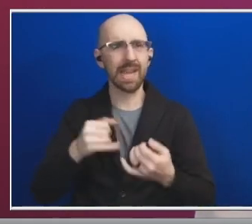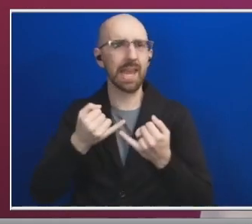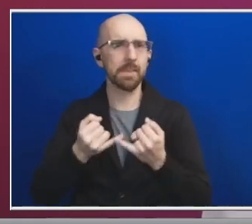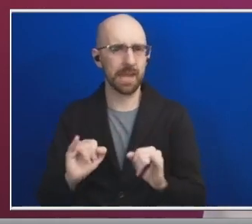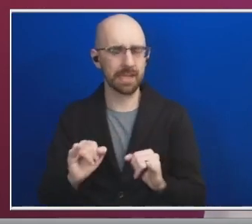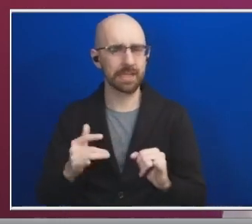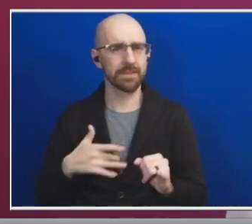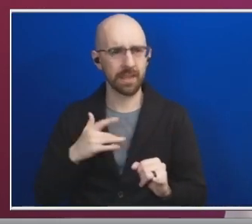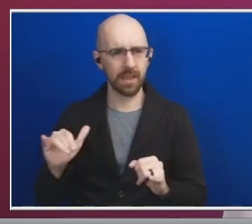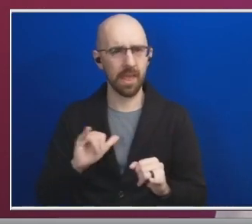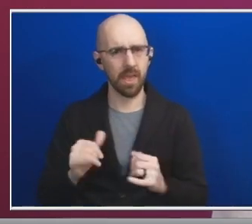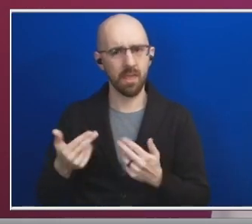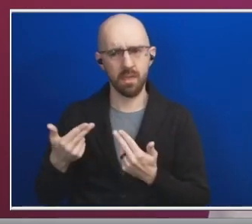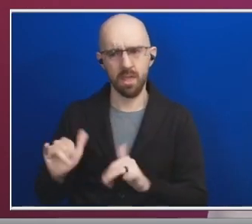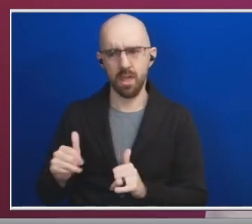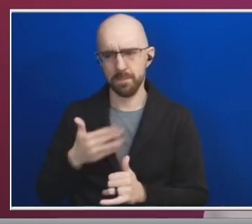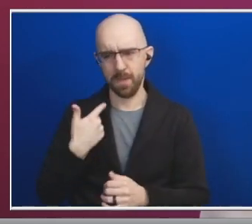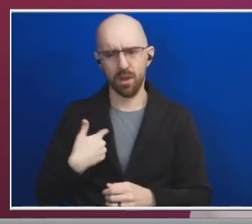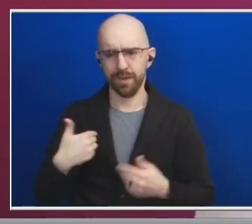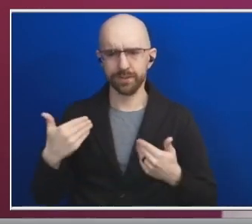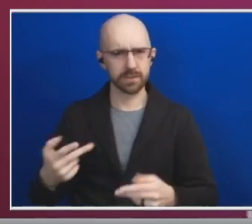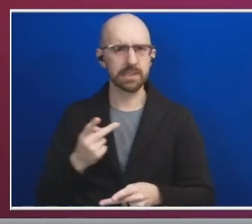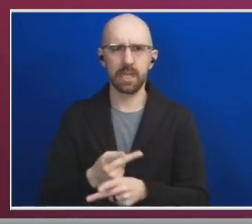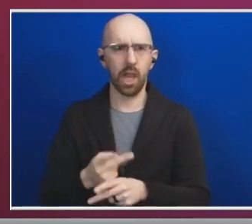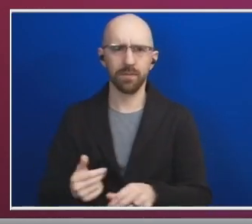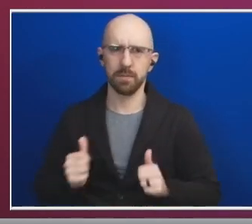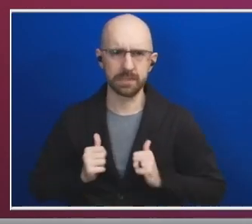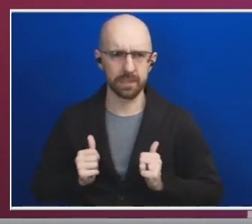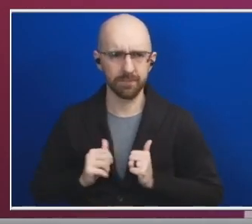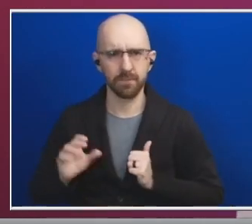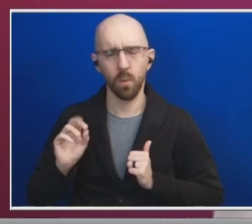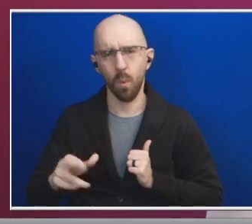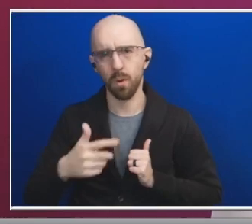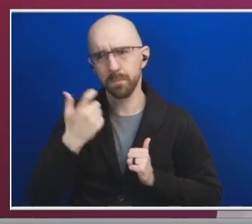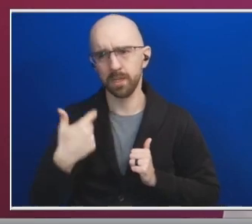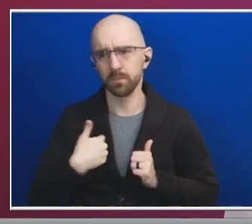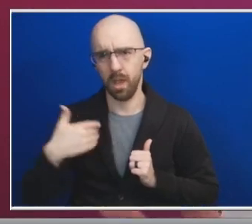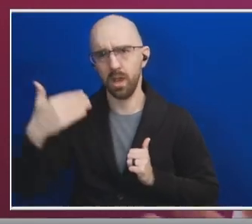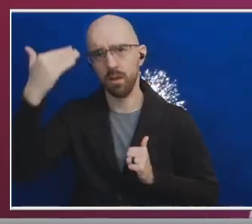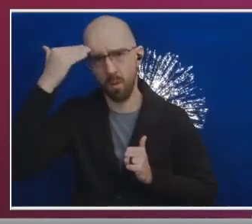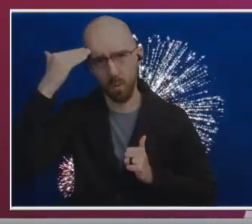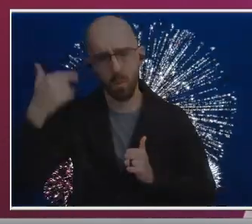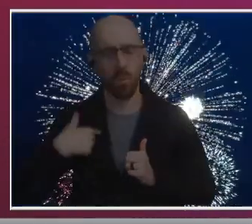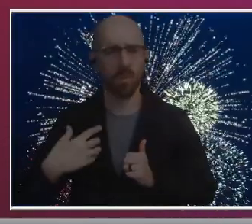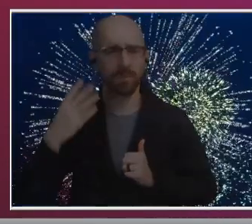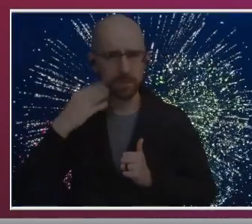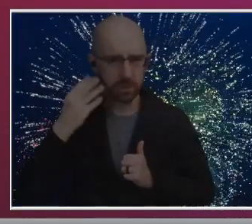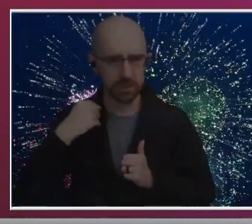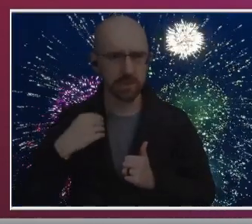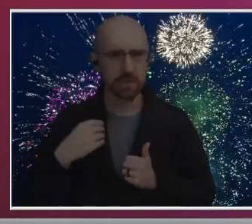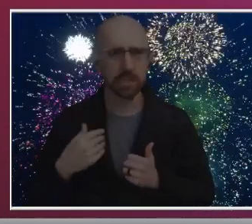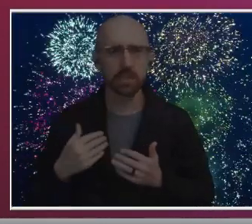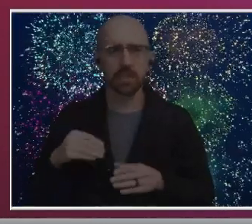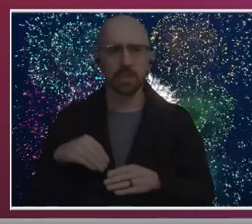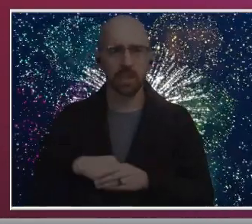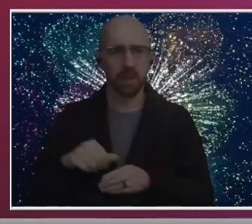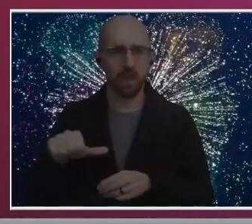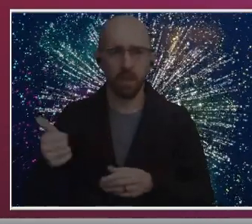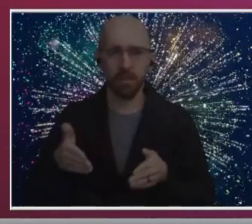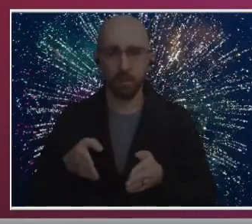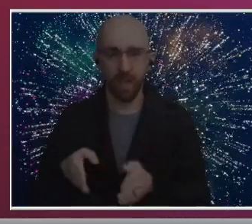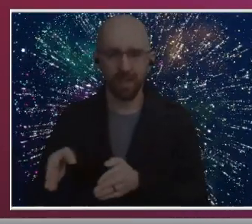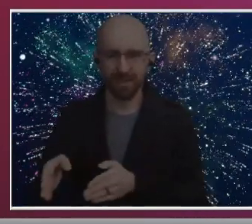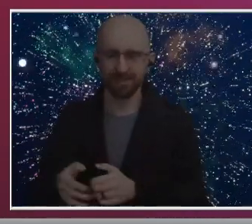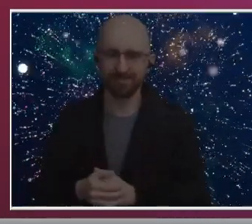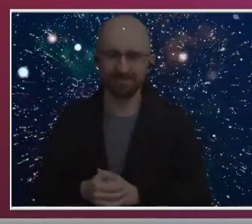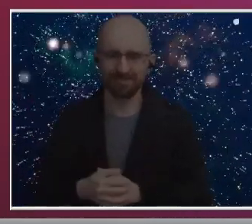I just take care of it myself. Or because of what I know and have experienced in what other way, I'm going to be okay,